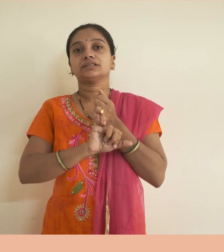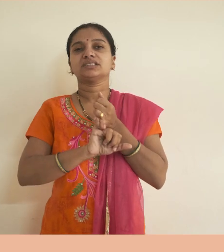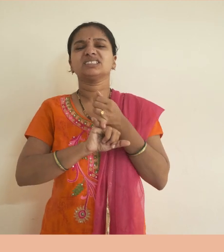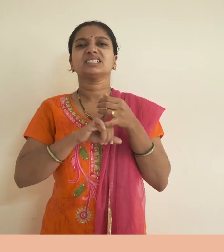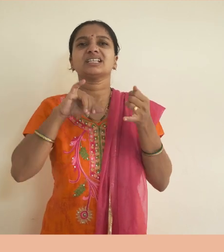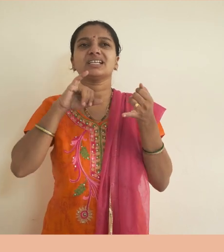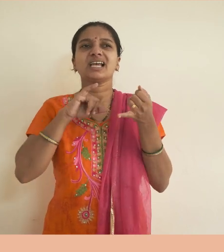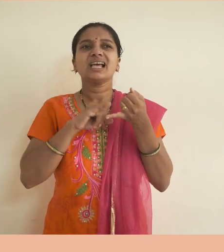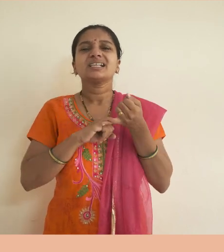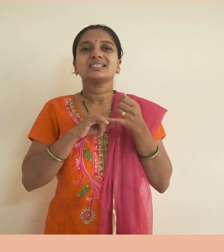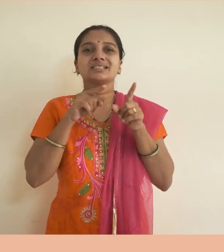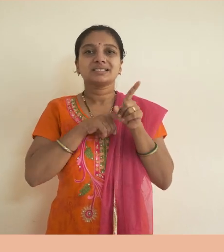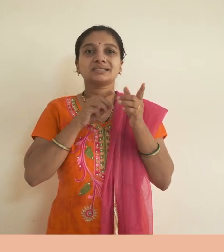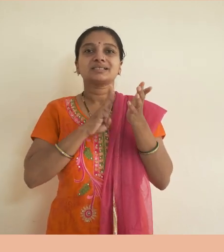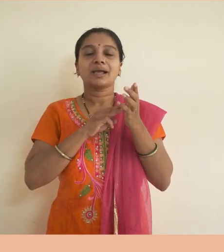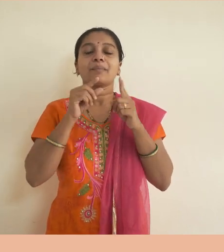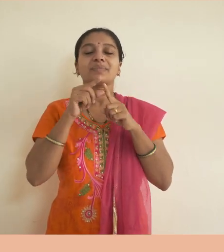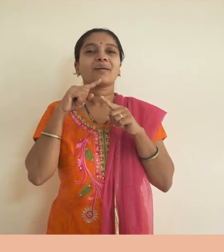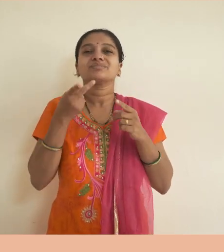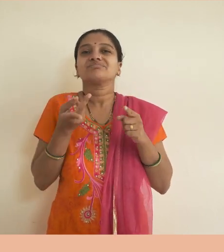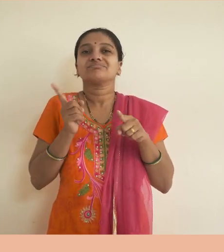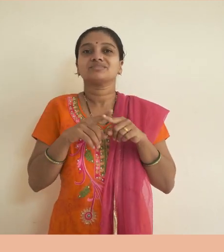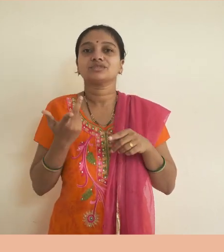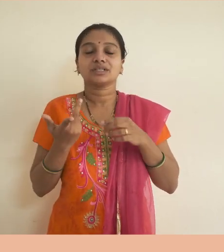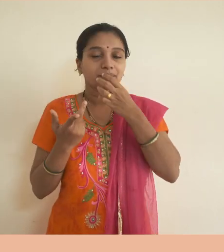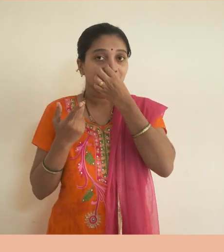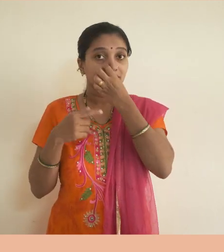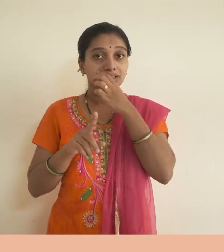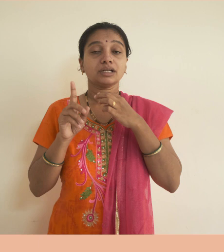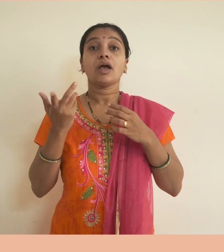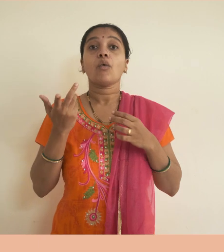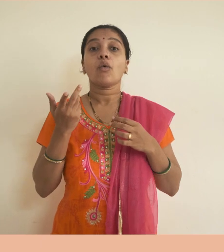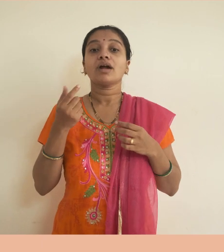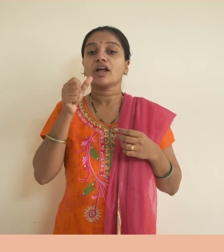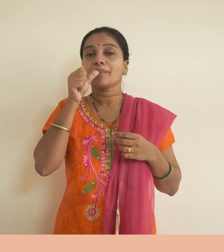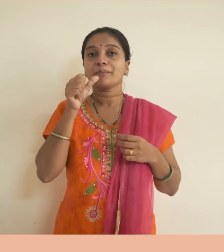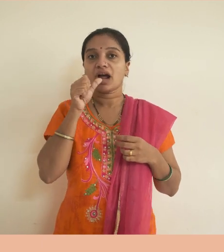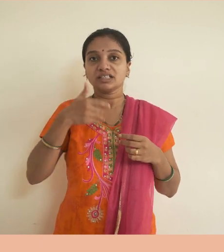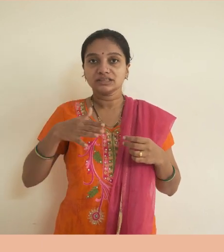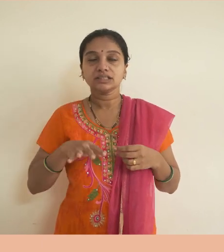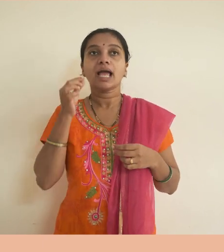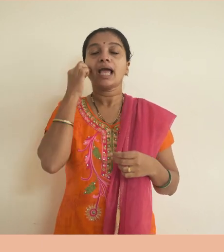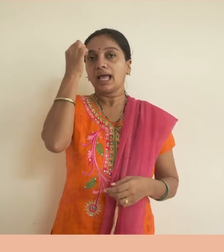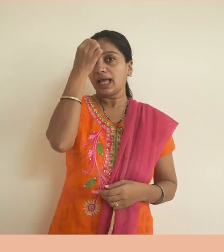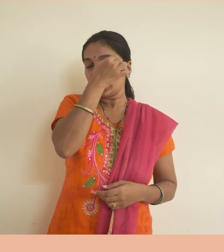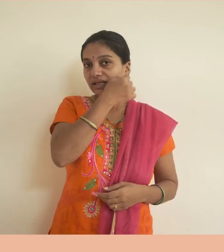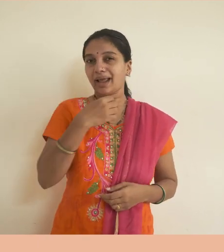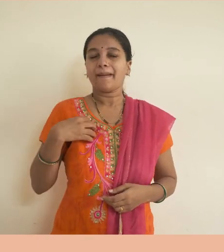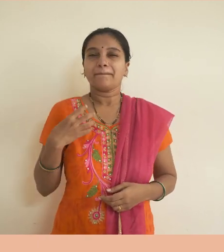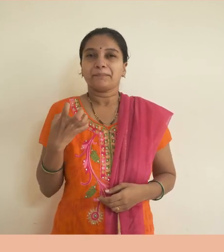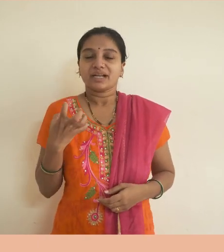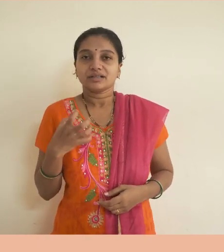(PMS). These symptoms vary with every menstruator, but generally consists of water retention,